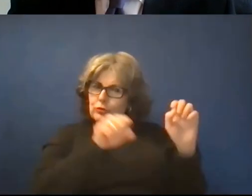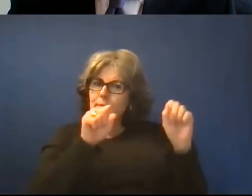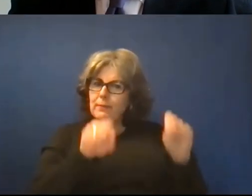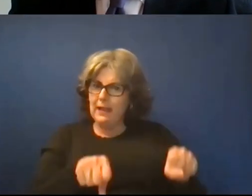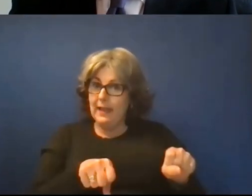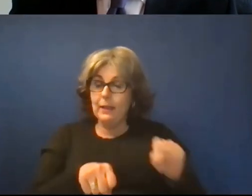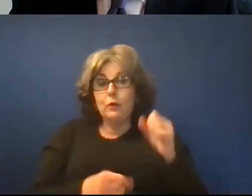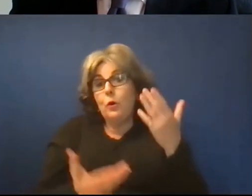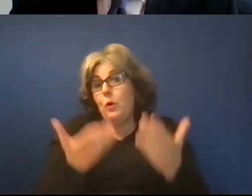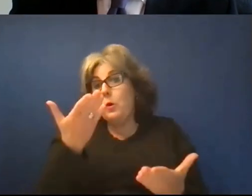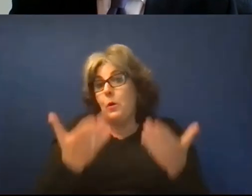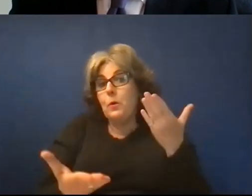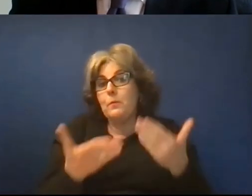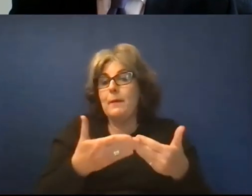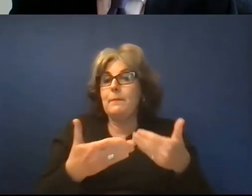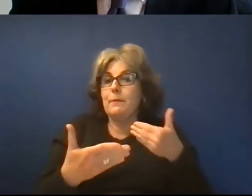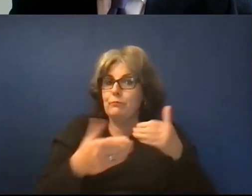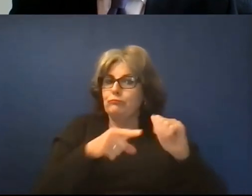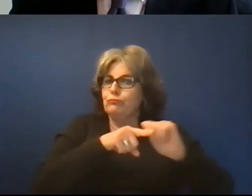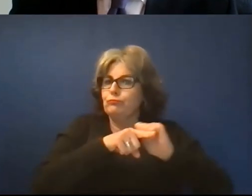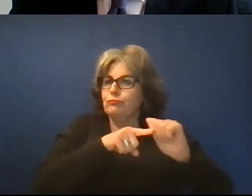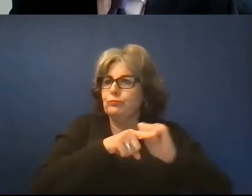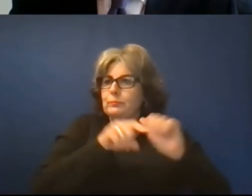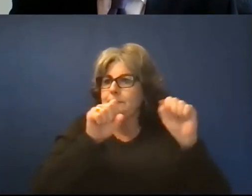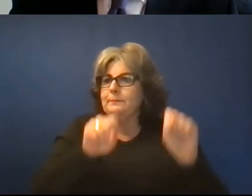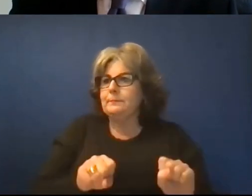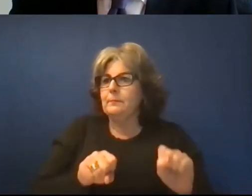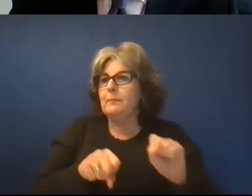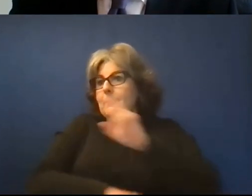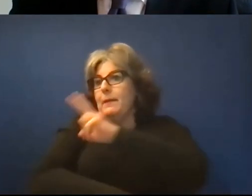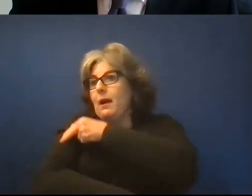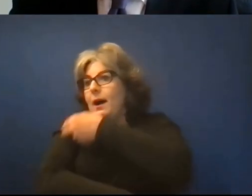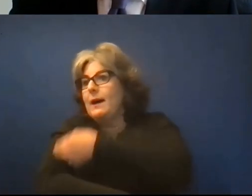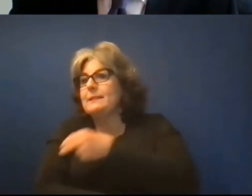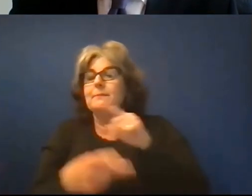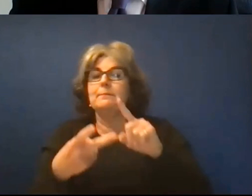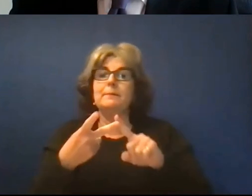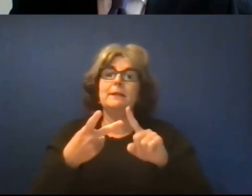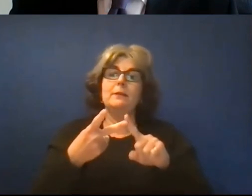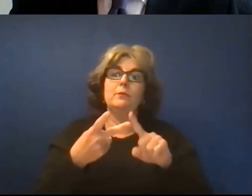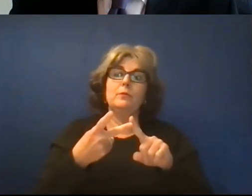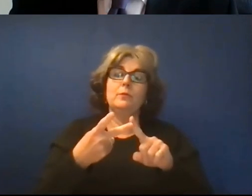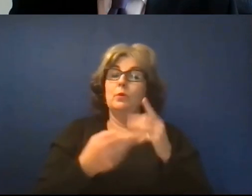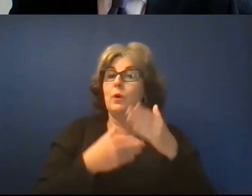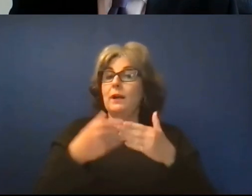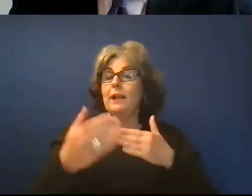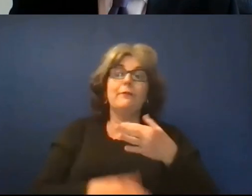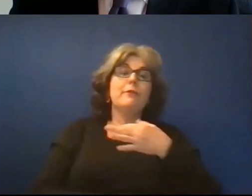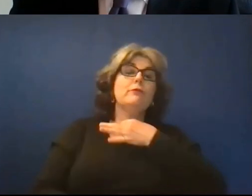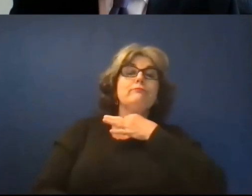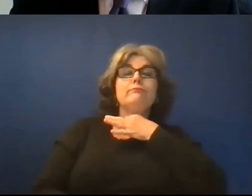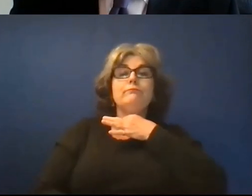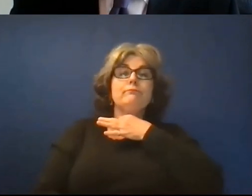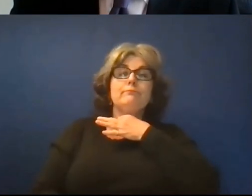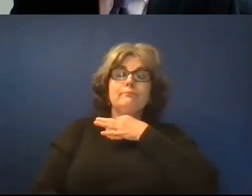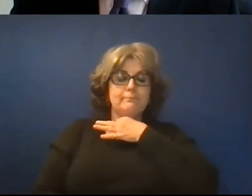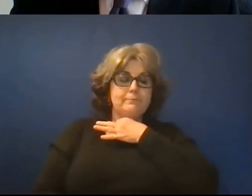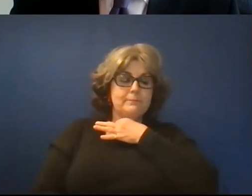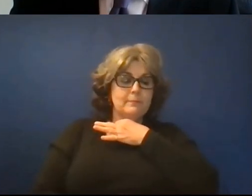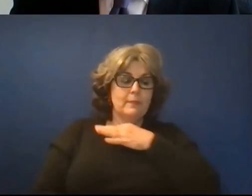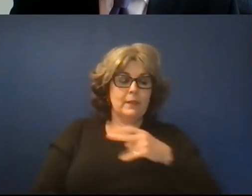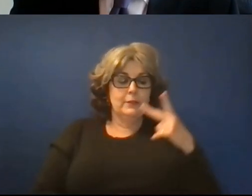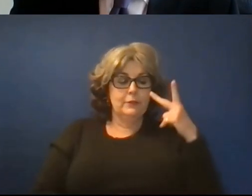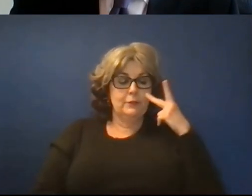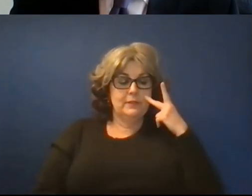or preceptorship with a hospital or whatever specialty you want to go into, to see if